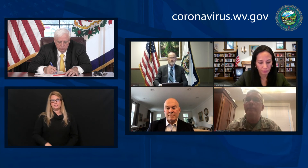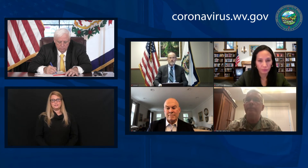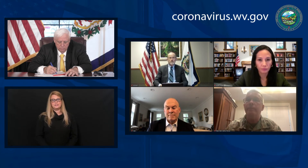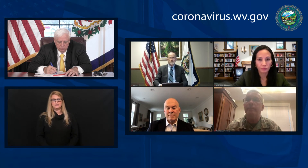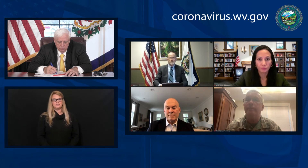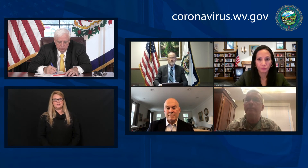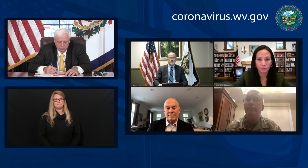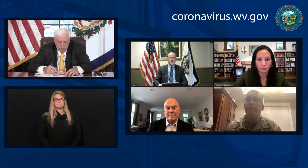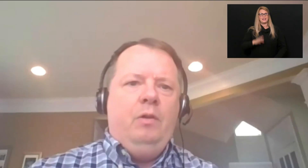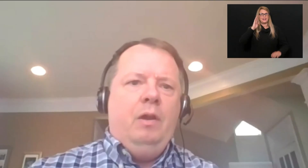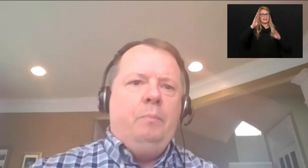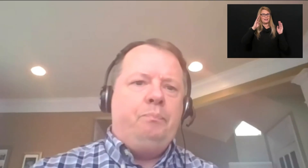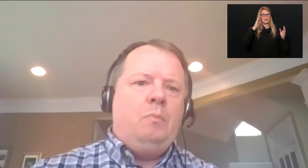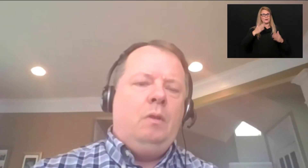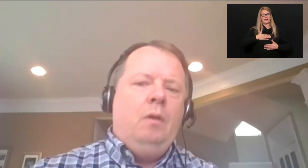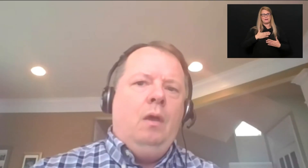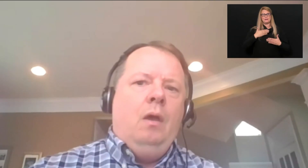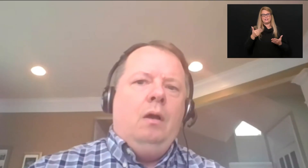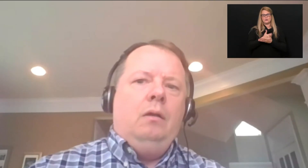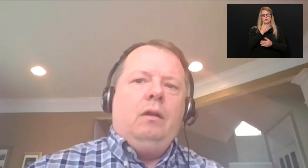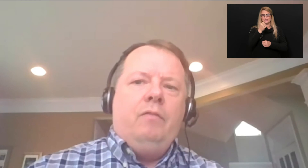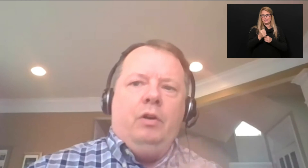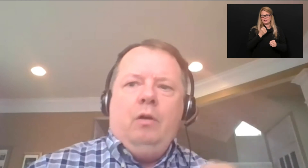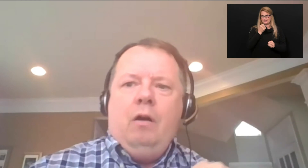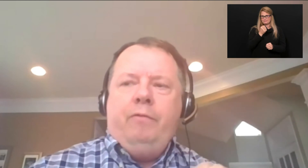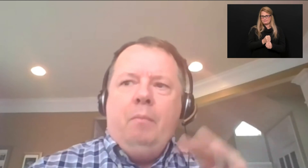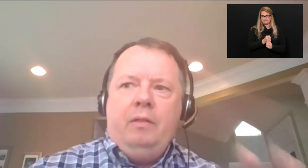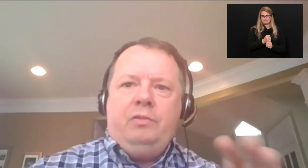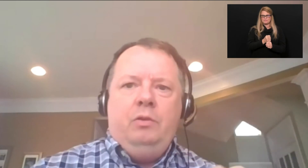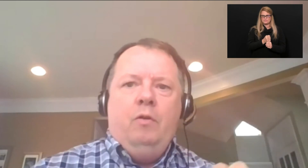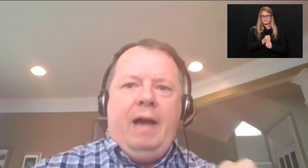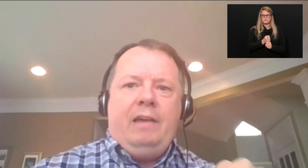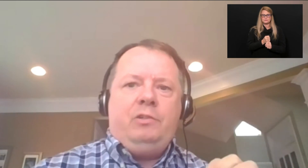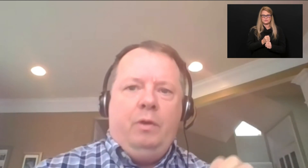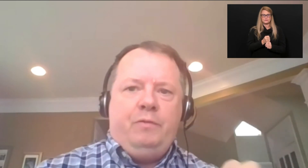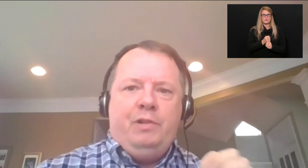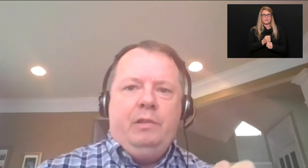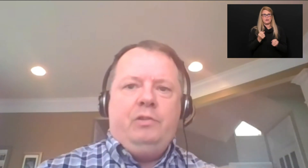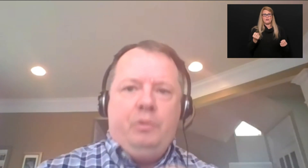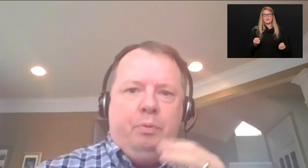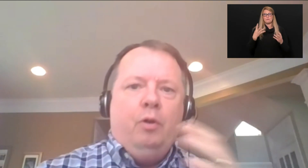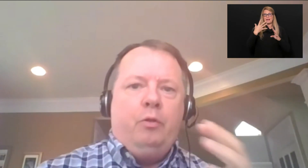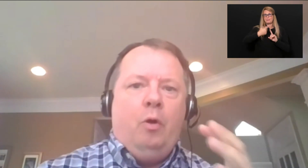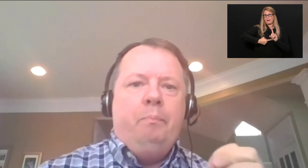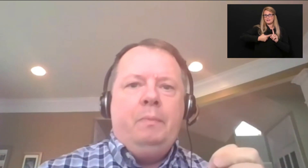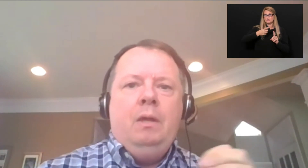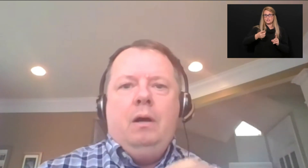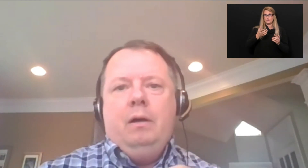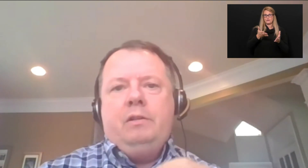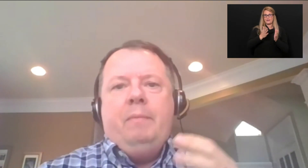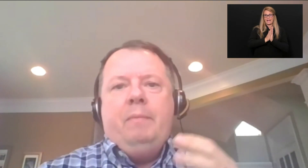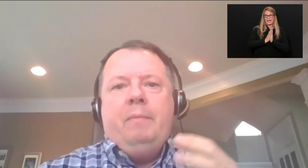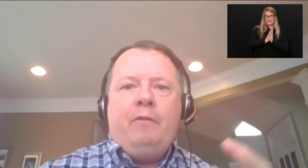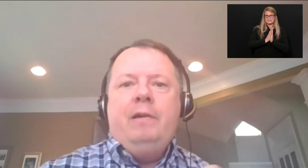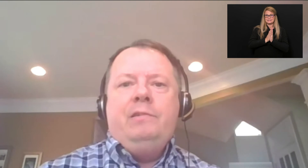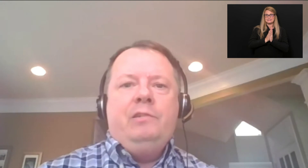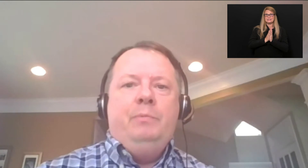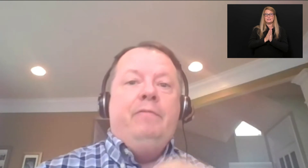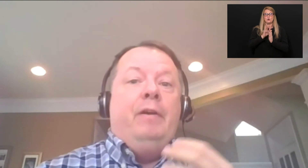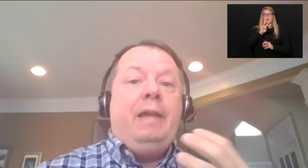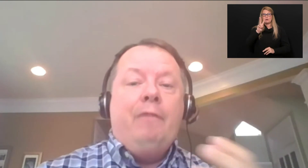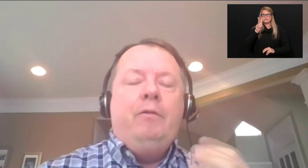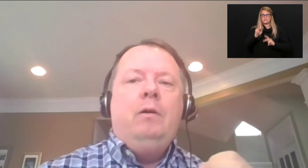Hi, Governor. Hi, everyone. Happy New Year. Governor, for months you have asked West Virginians to pull the rope, to make